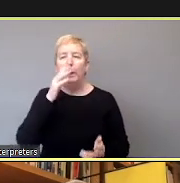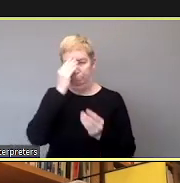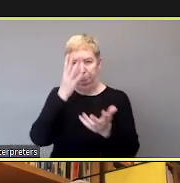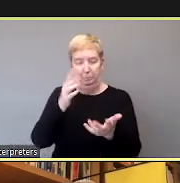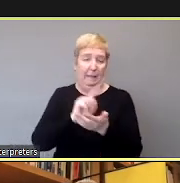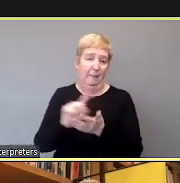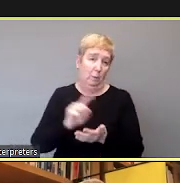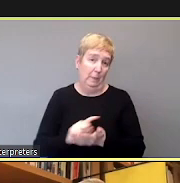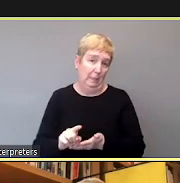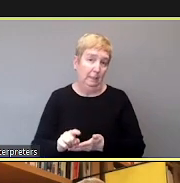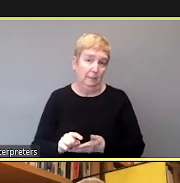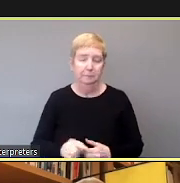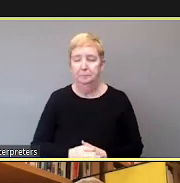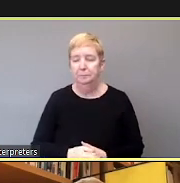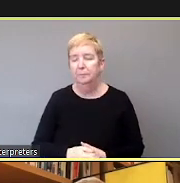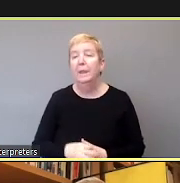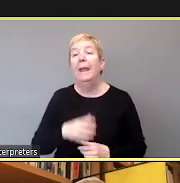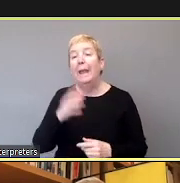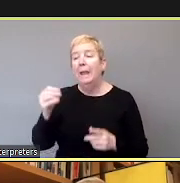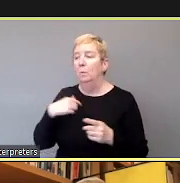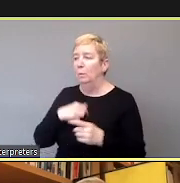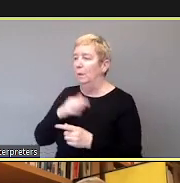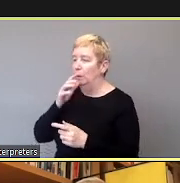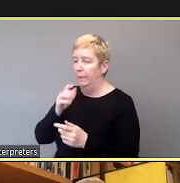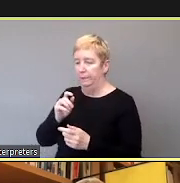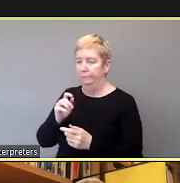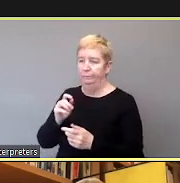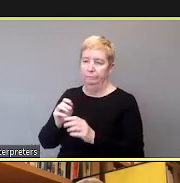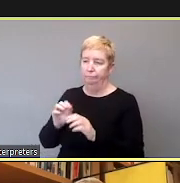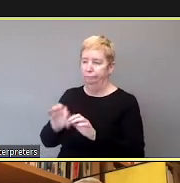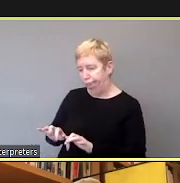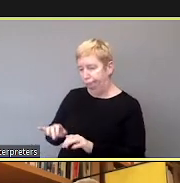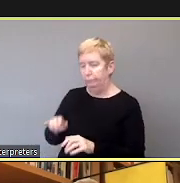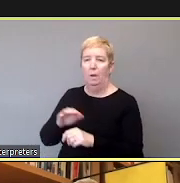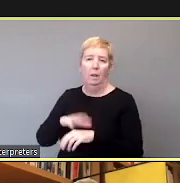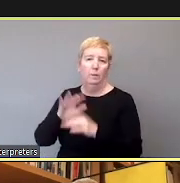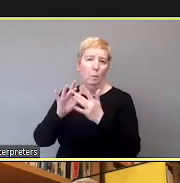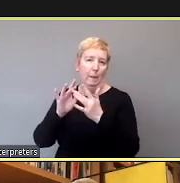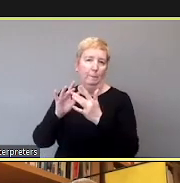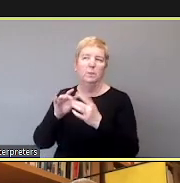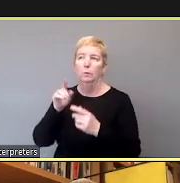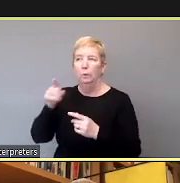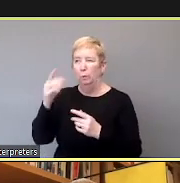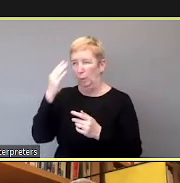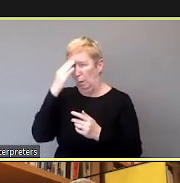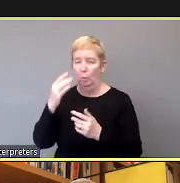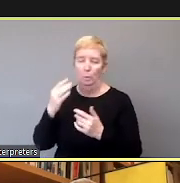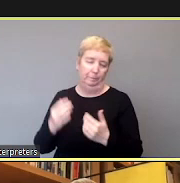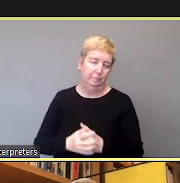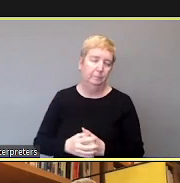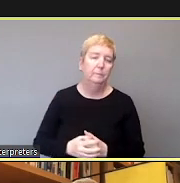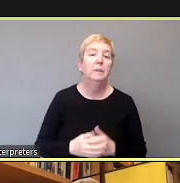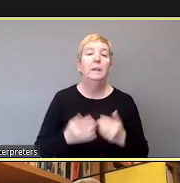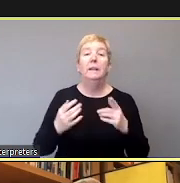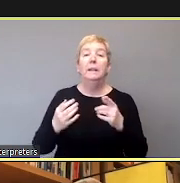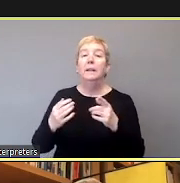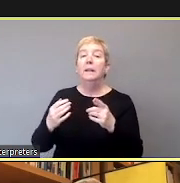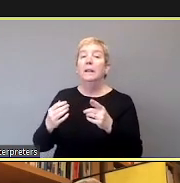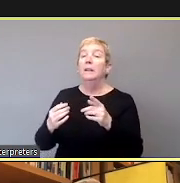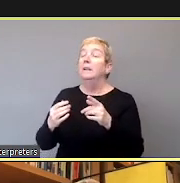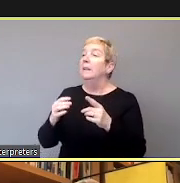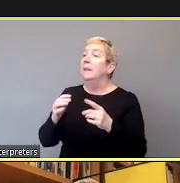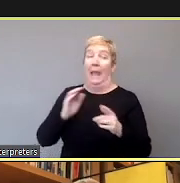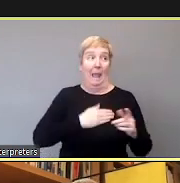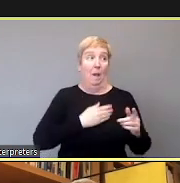week, but we can also update it on the website I'm going to show you. Working with our website partners, Real Time